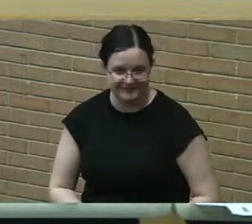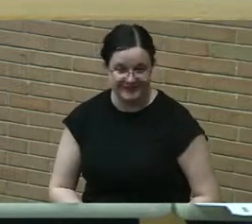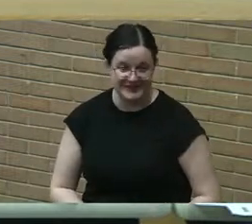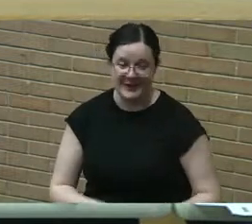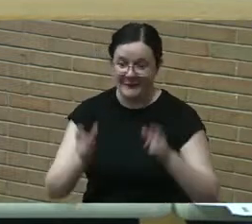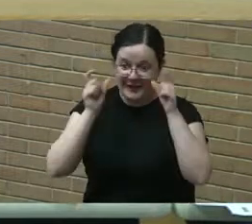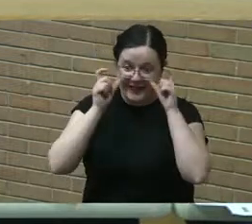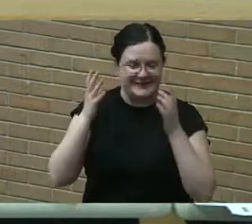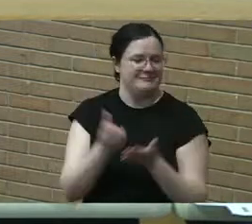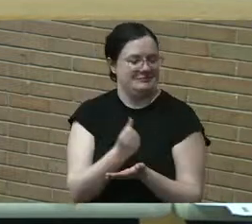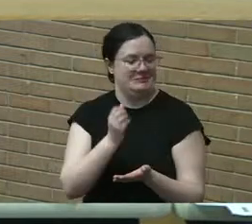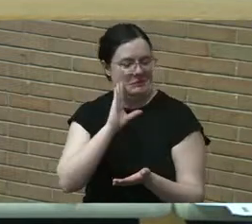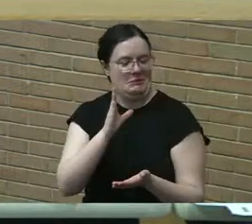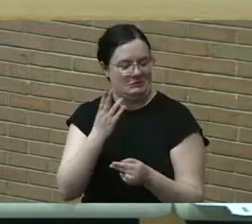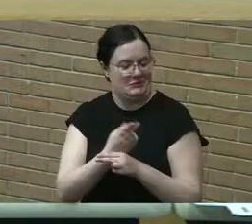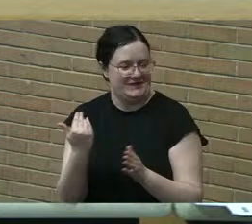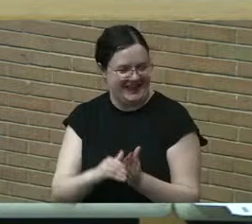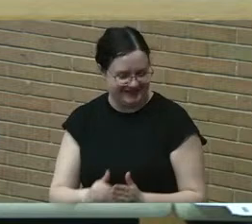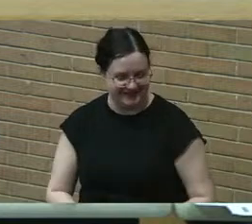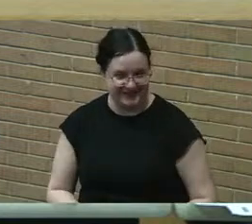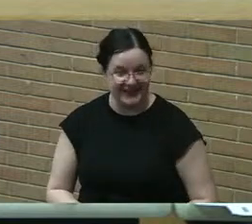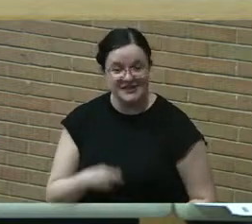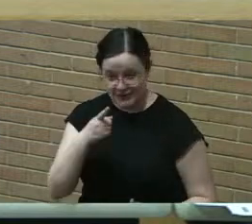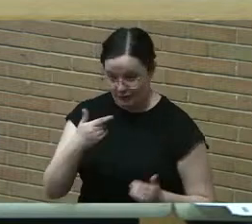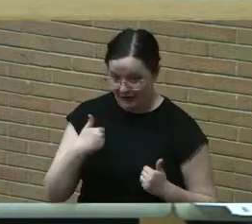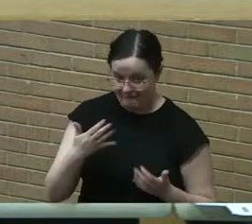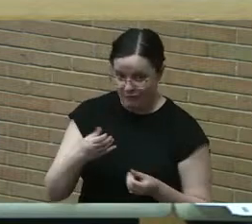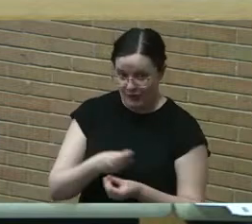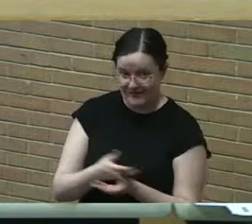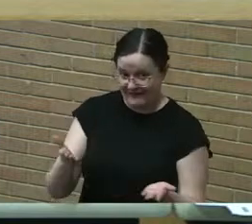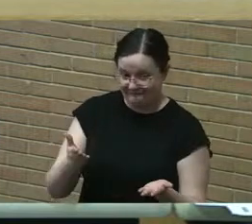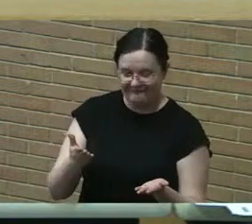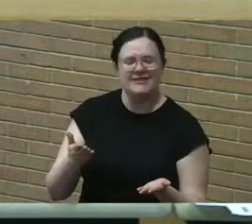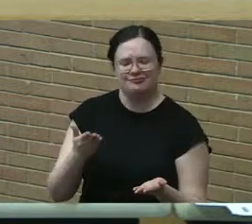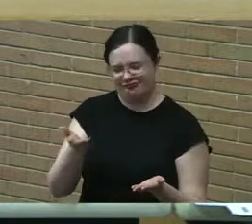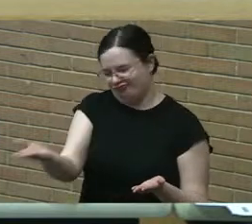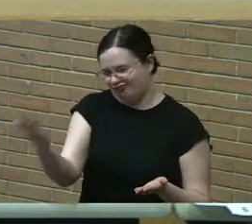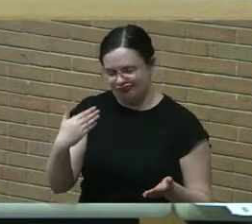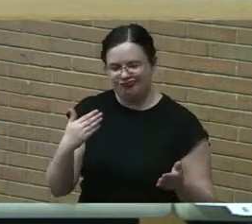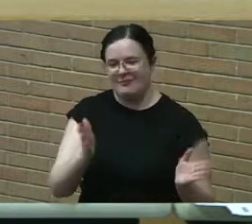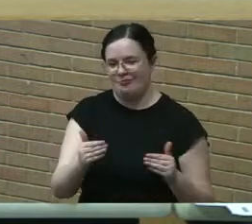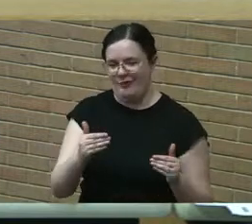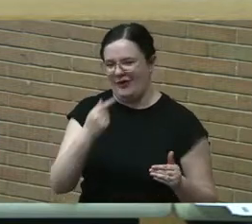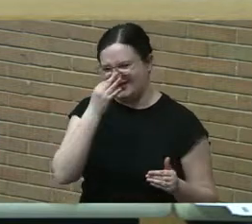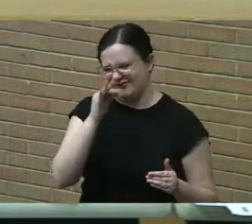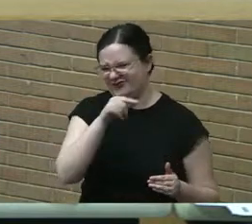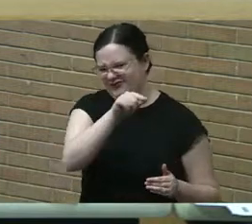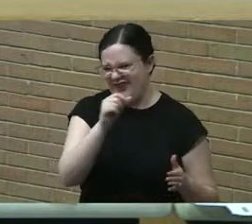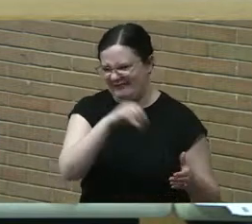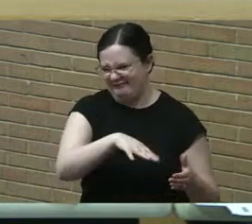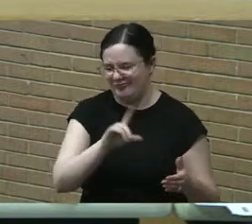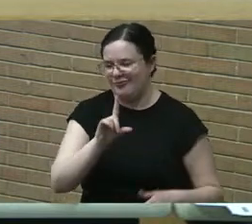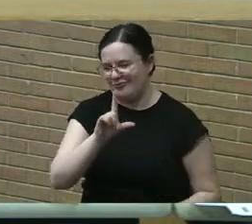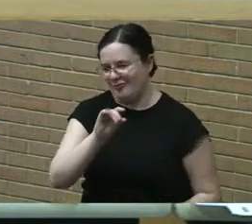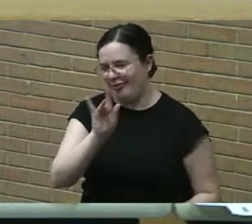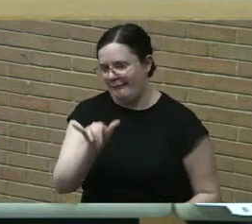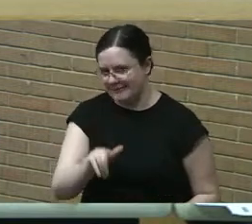to good use. But again, if you have them and want to give them away, the box is right here in the